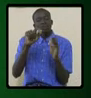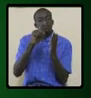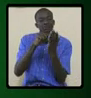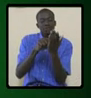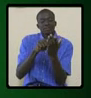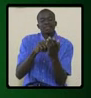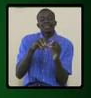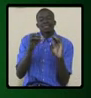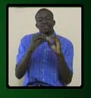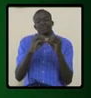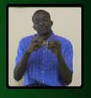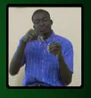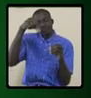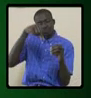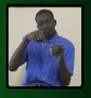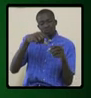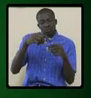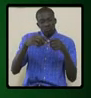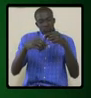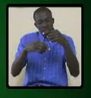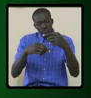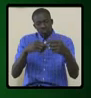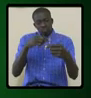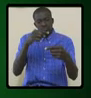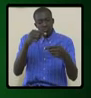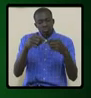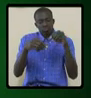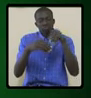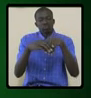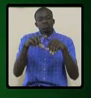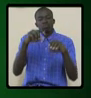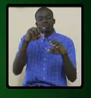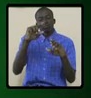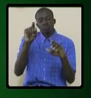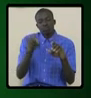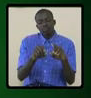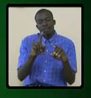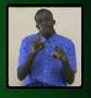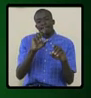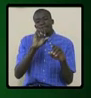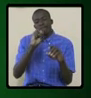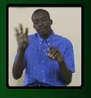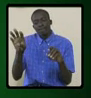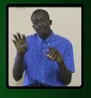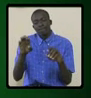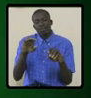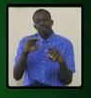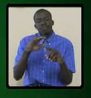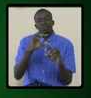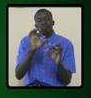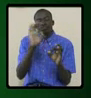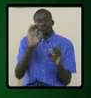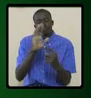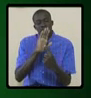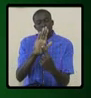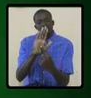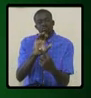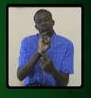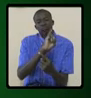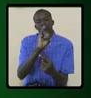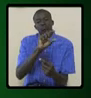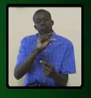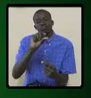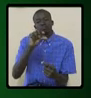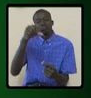the number of charges flowing through a point every second. Here's the formula. I